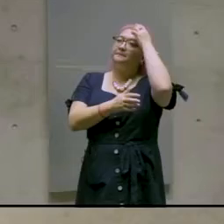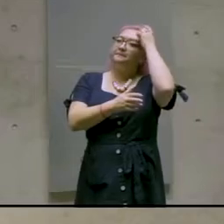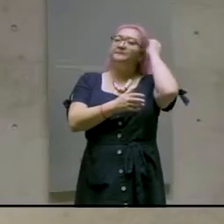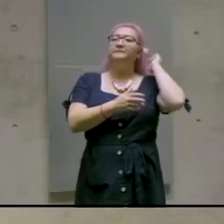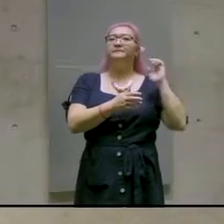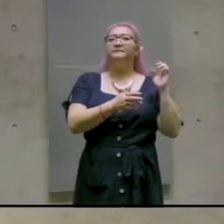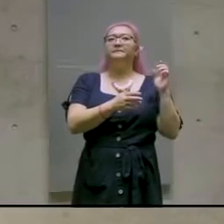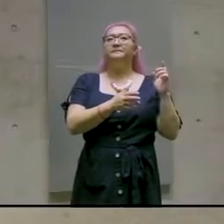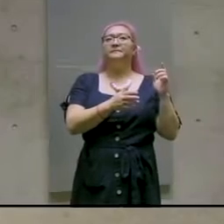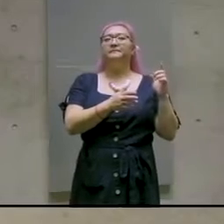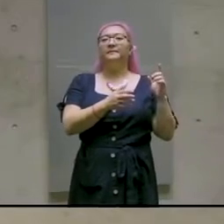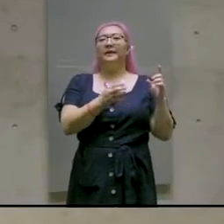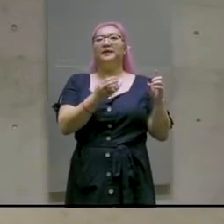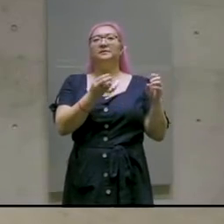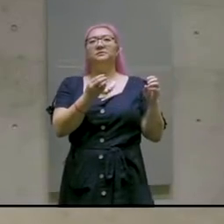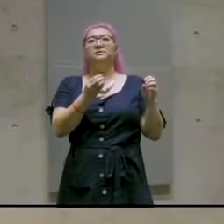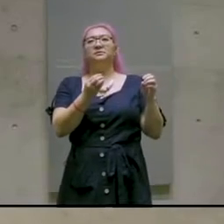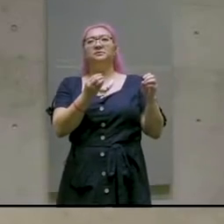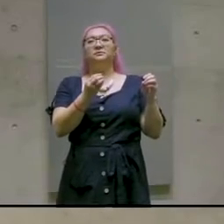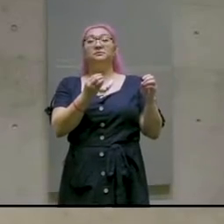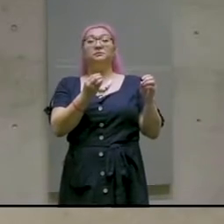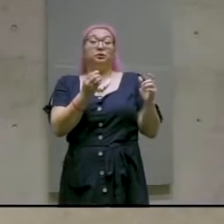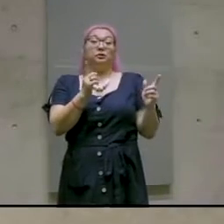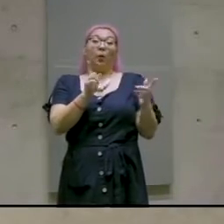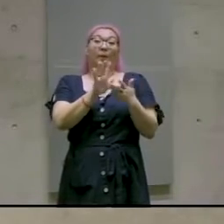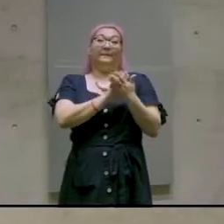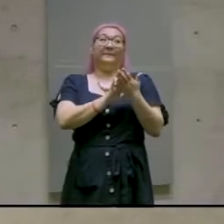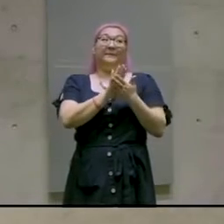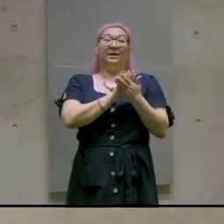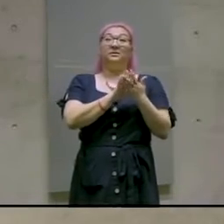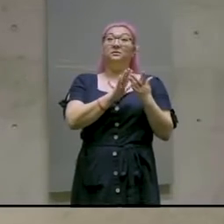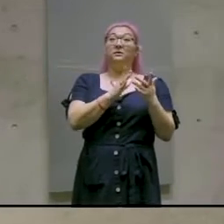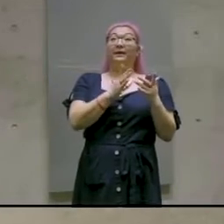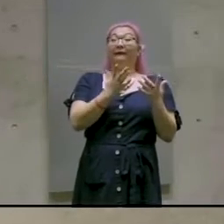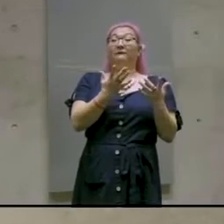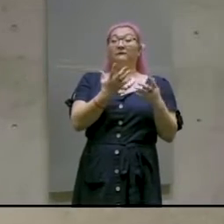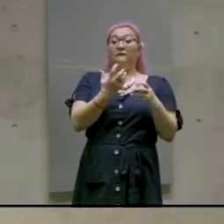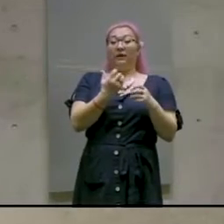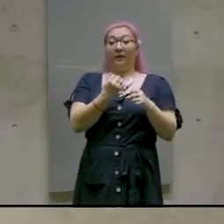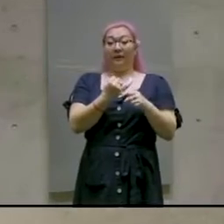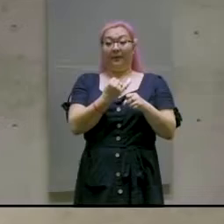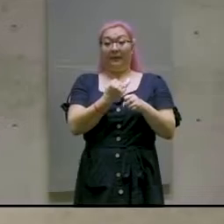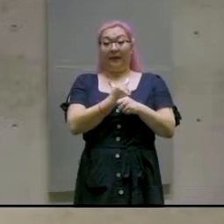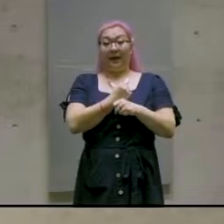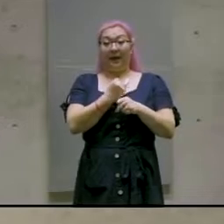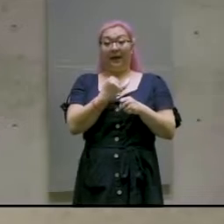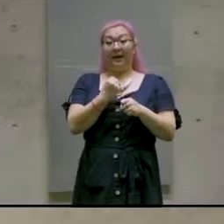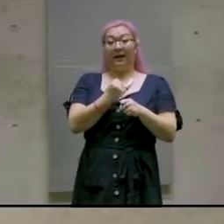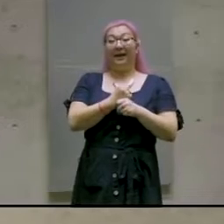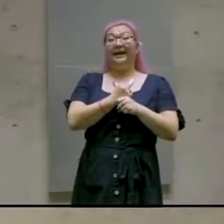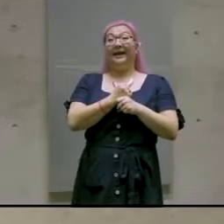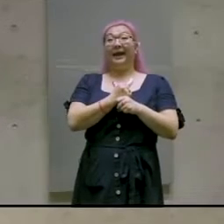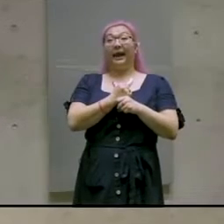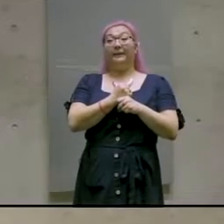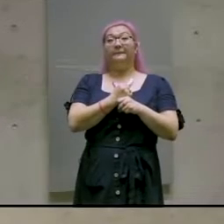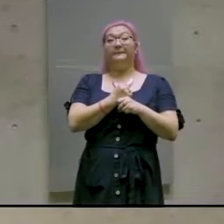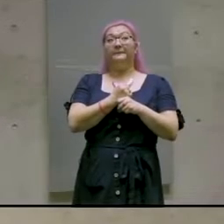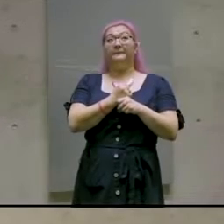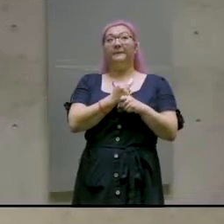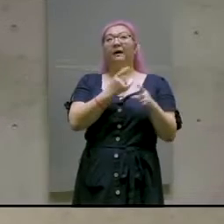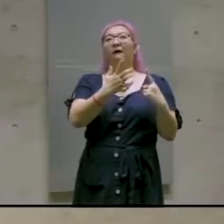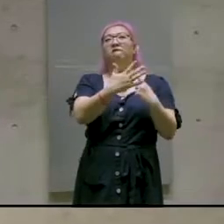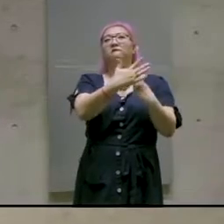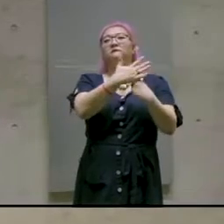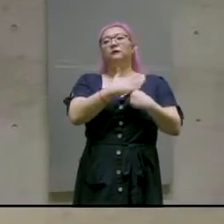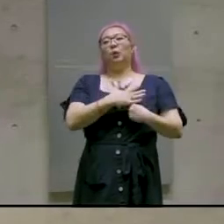than other narrative elements. And so if the game kind of inadvertently overrides kind of the integrity of the player character by kind of putting them in a situation, a